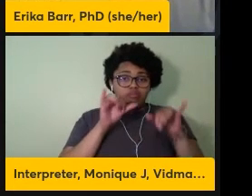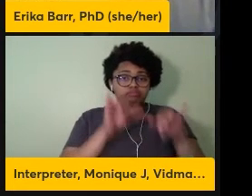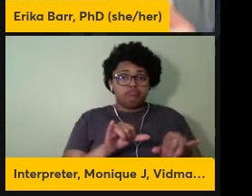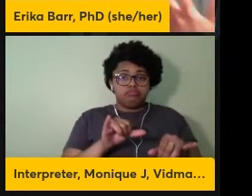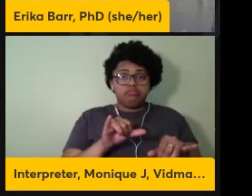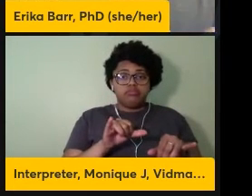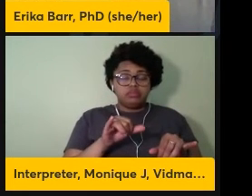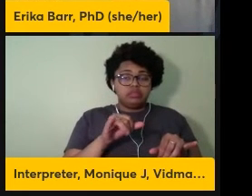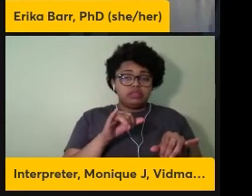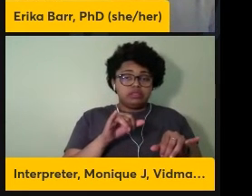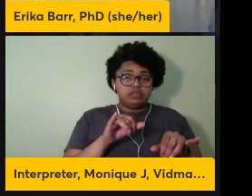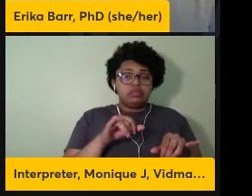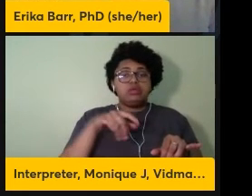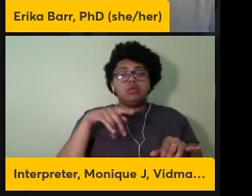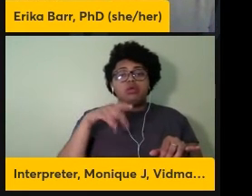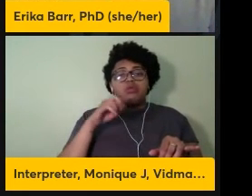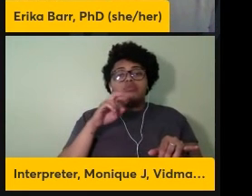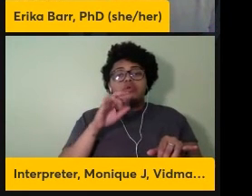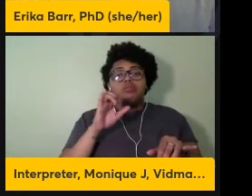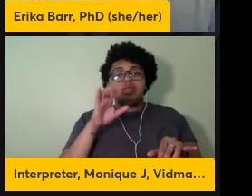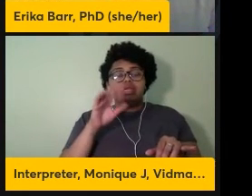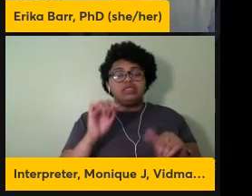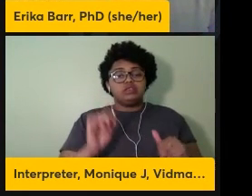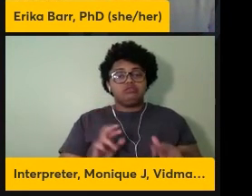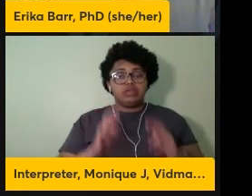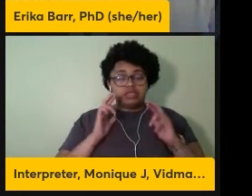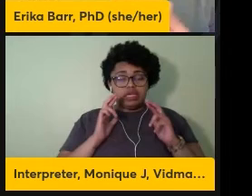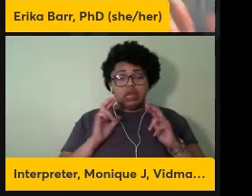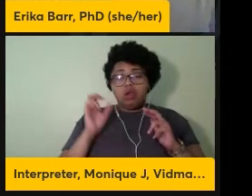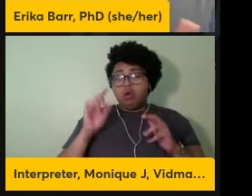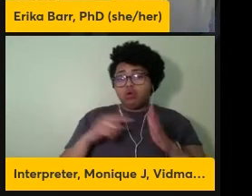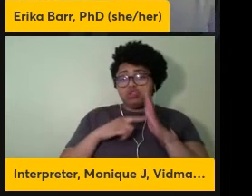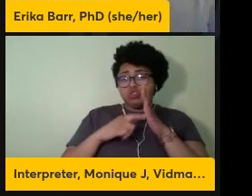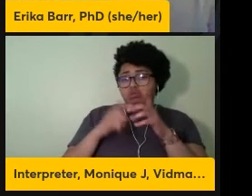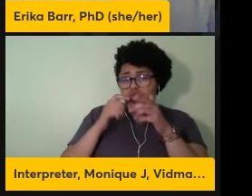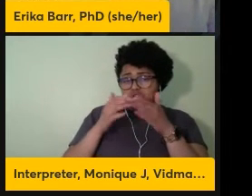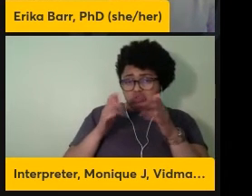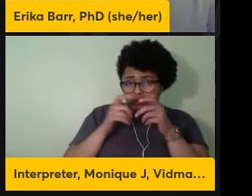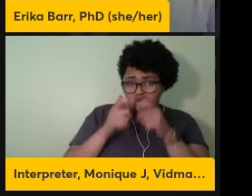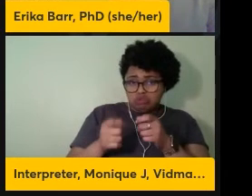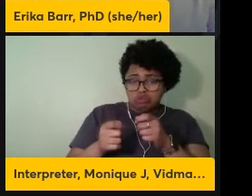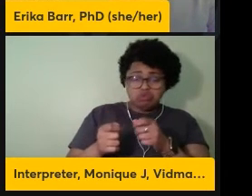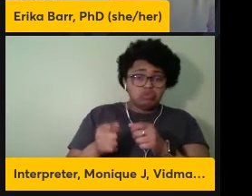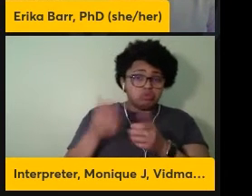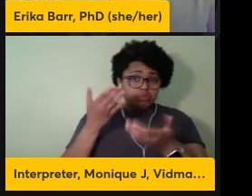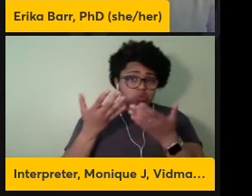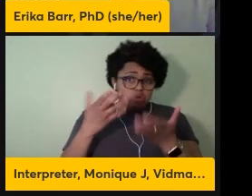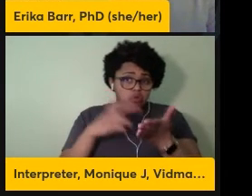as well as just show a genuine interest. You can be a genuine interest in conducting